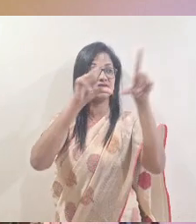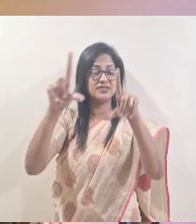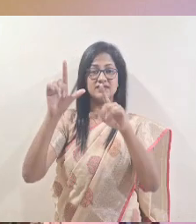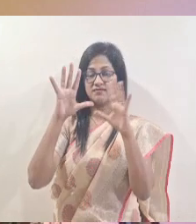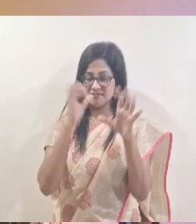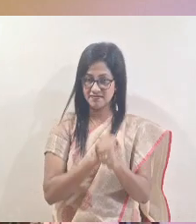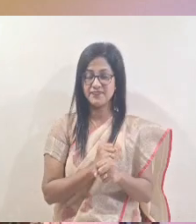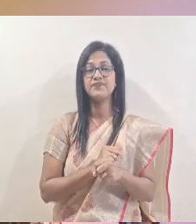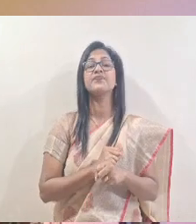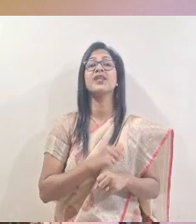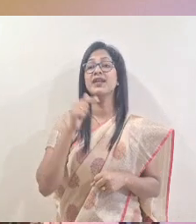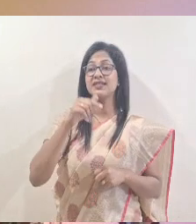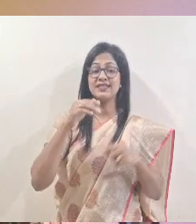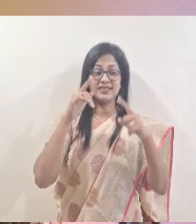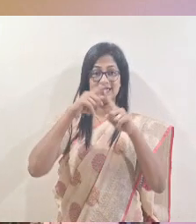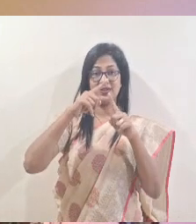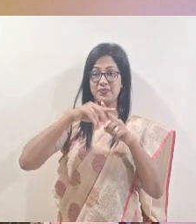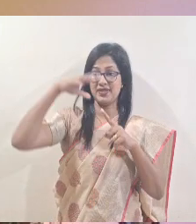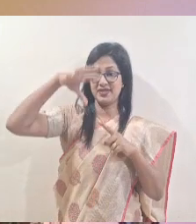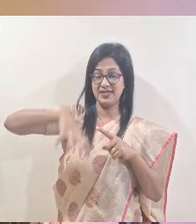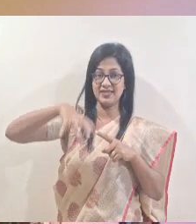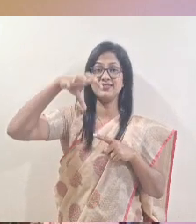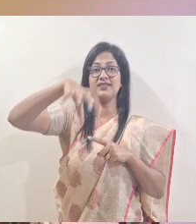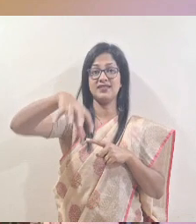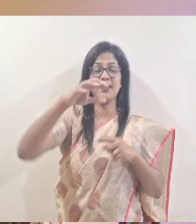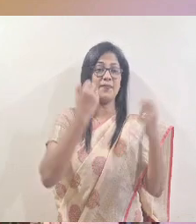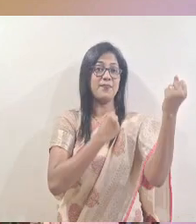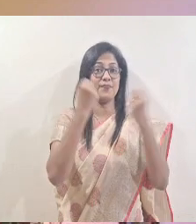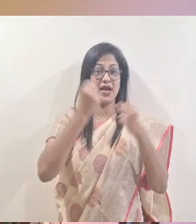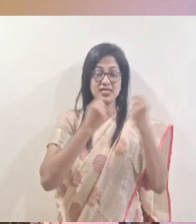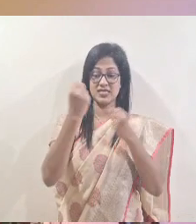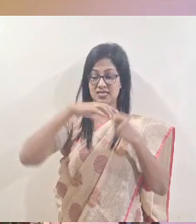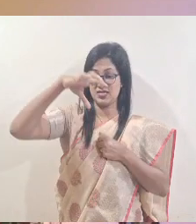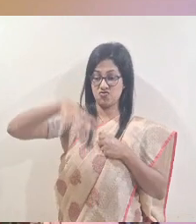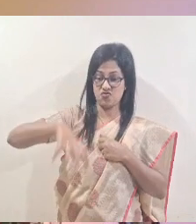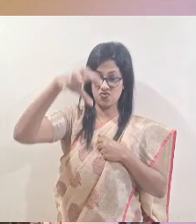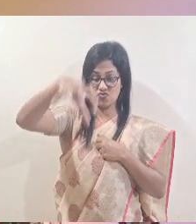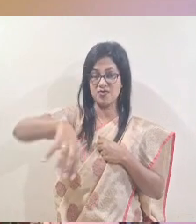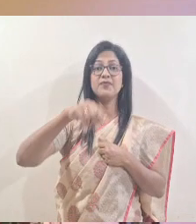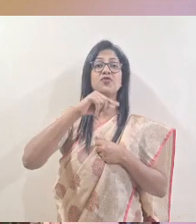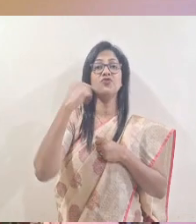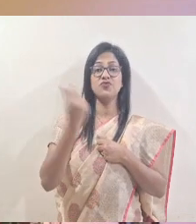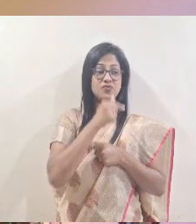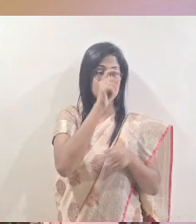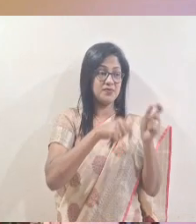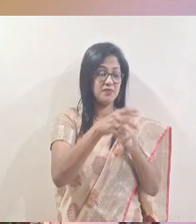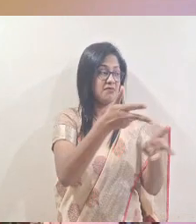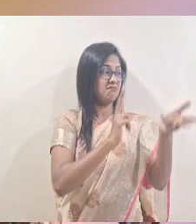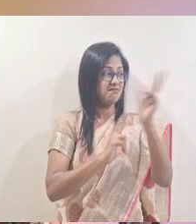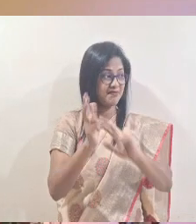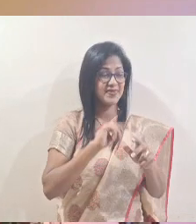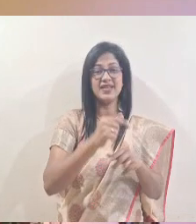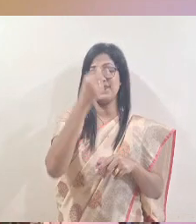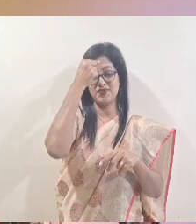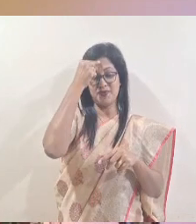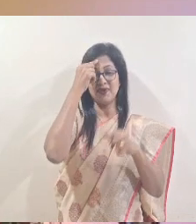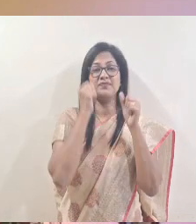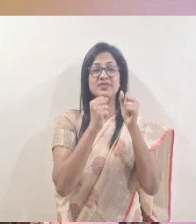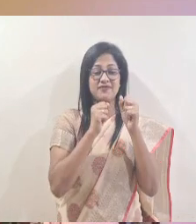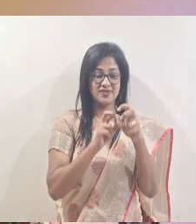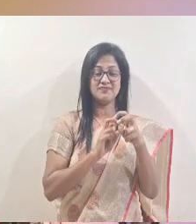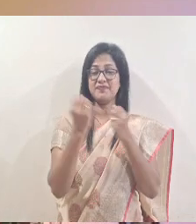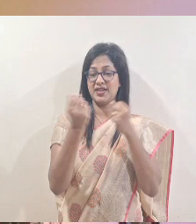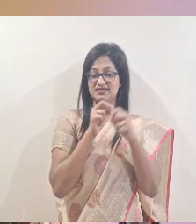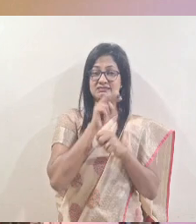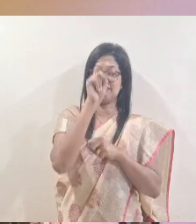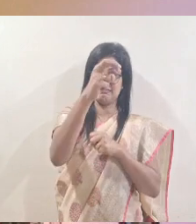etc. In the terminal accessibility, it is in case of bus terminus, the users address the issues with the difficulty of boarding